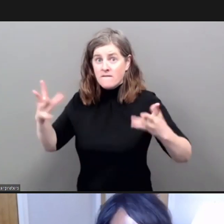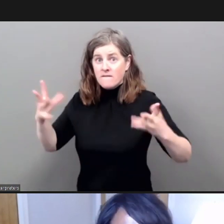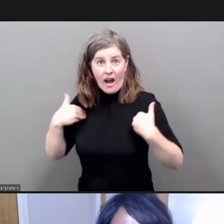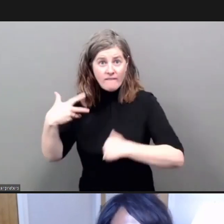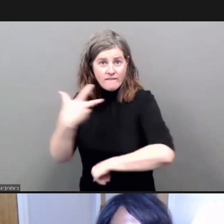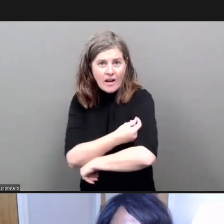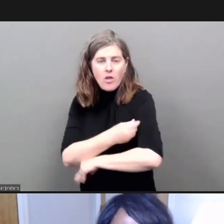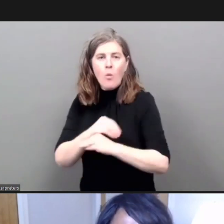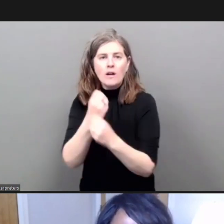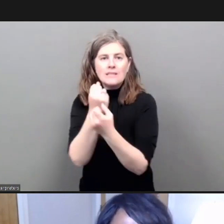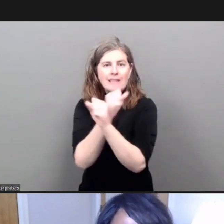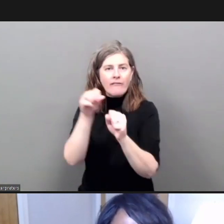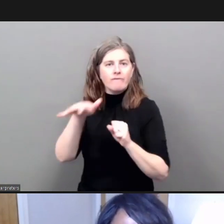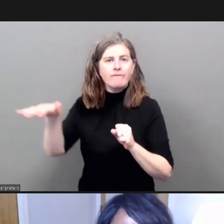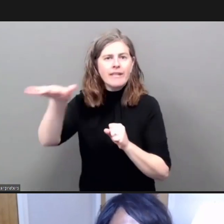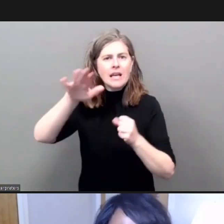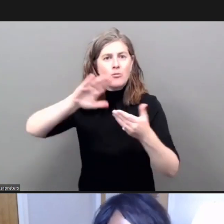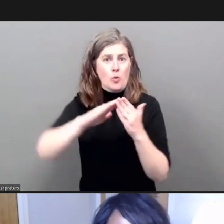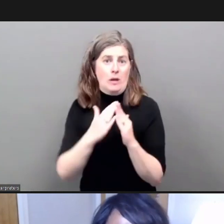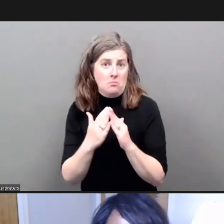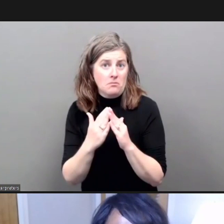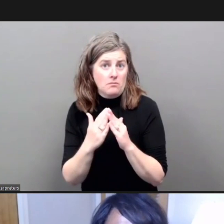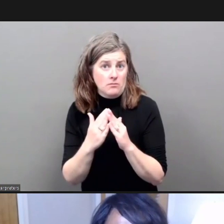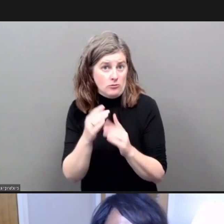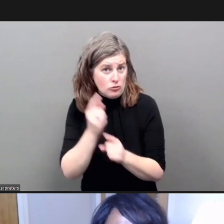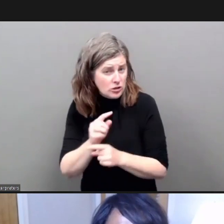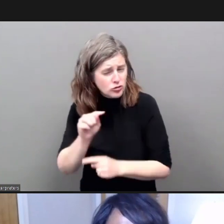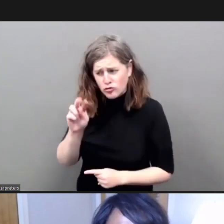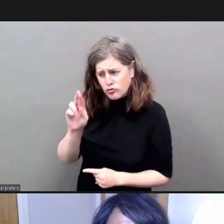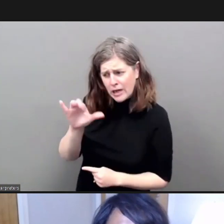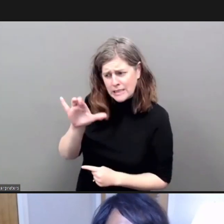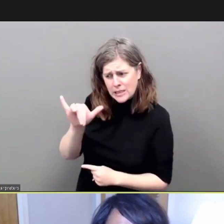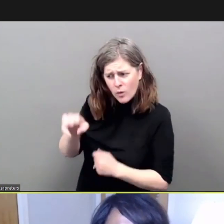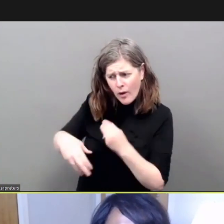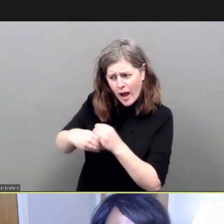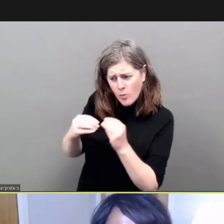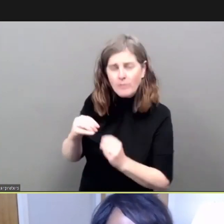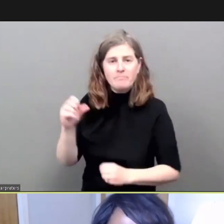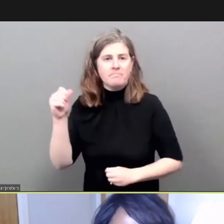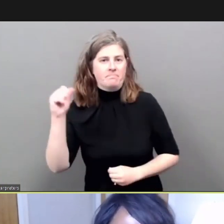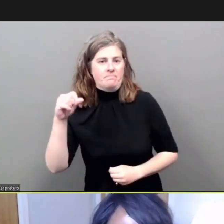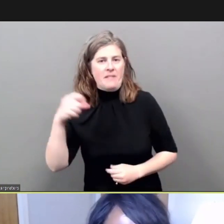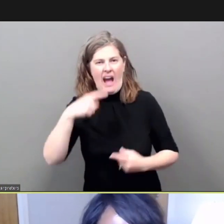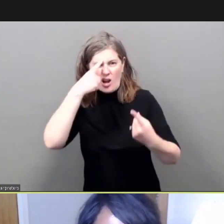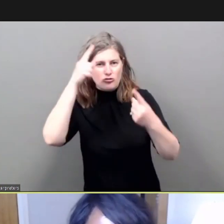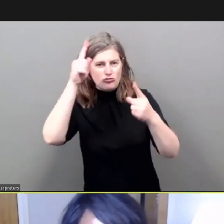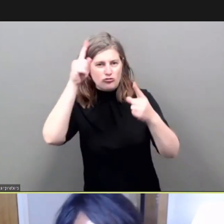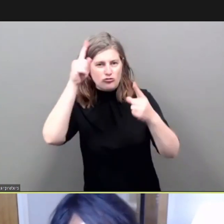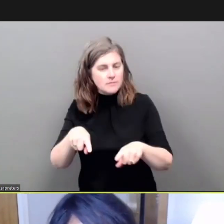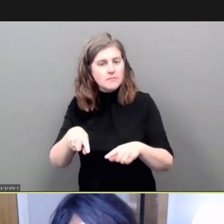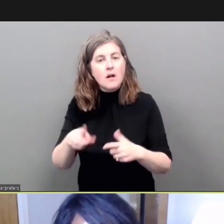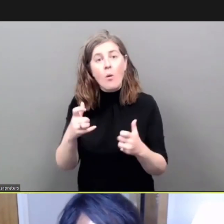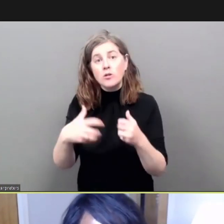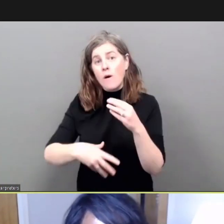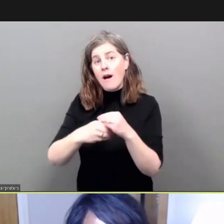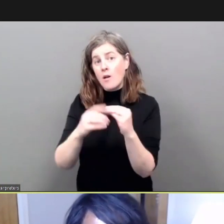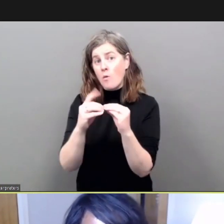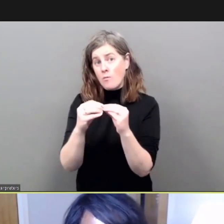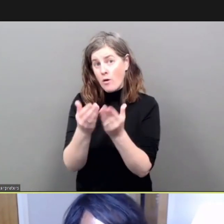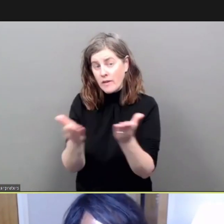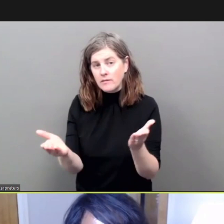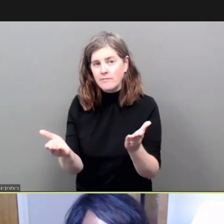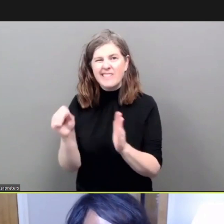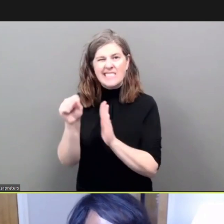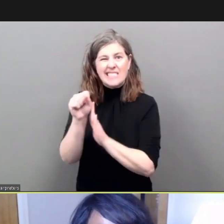our community is. Tracie, anything else on that one? Yeah, I think I agree with what you said. I just want to add that in states